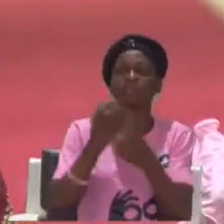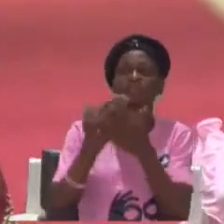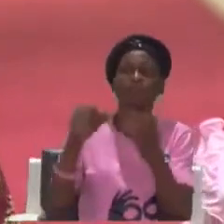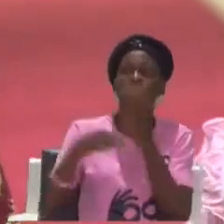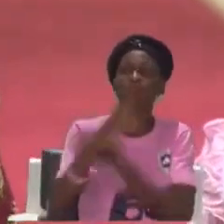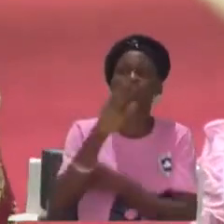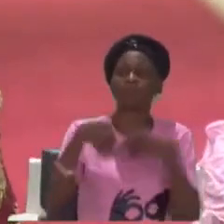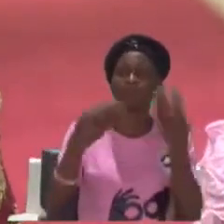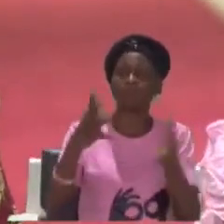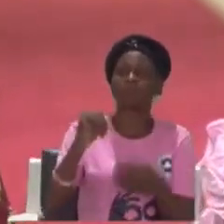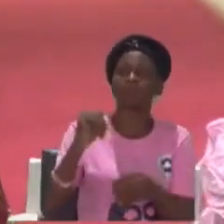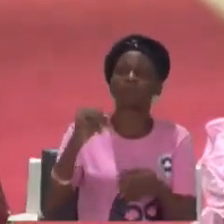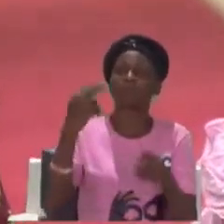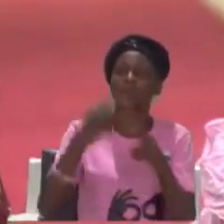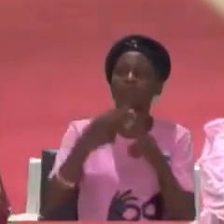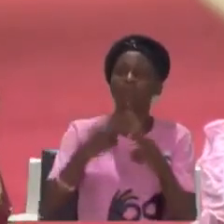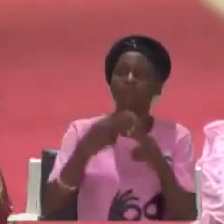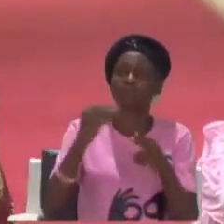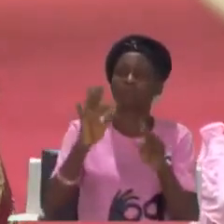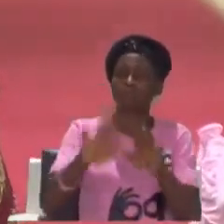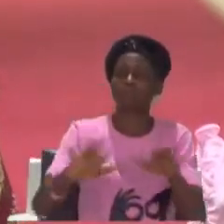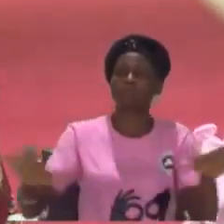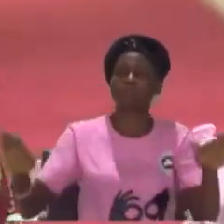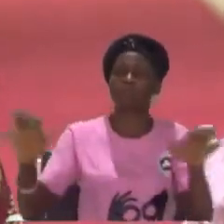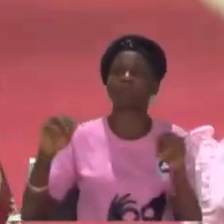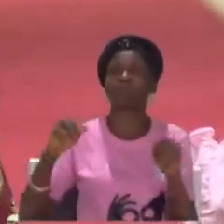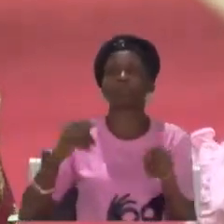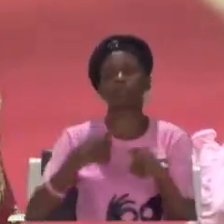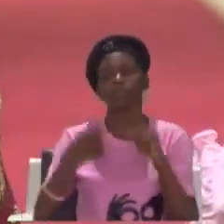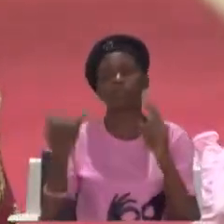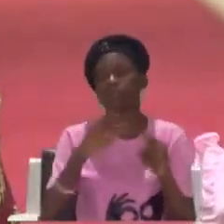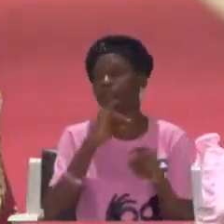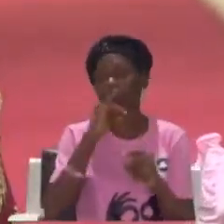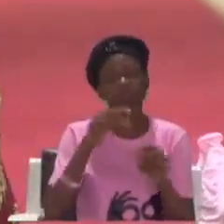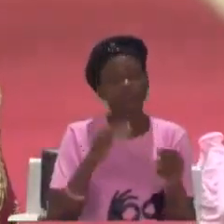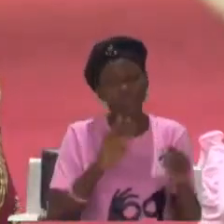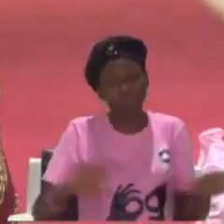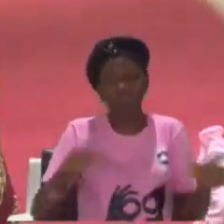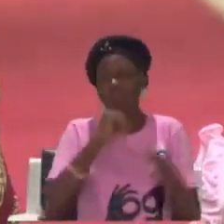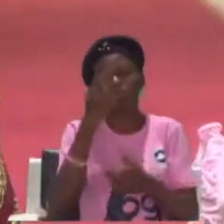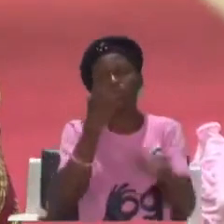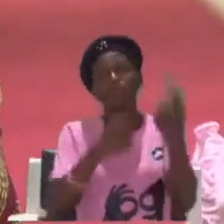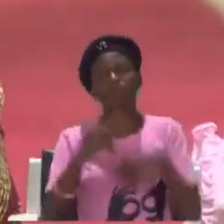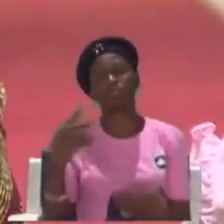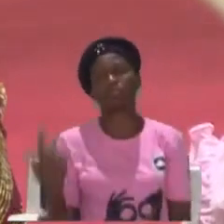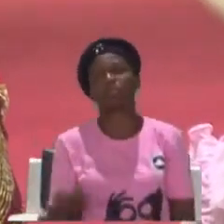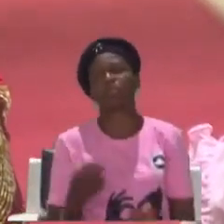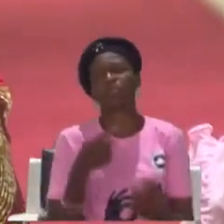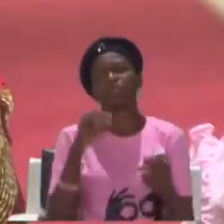actually gave us the names of these children, but they were not coming forth. So